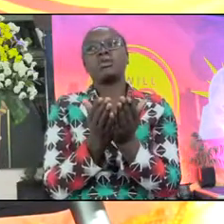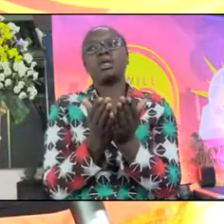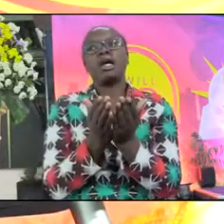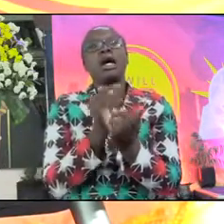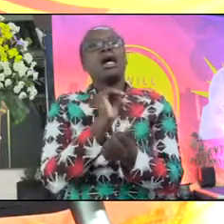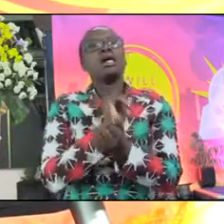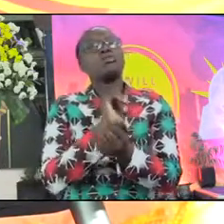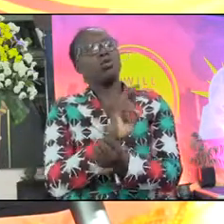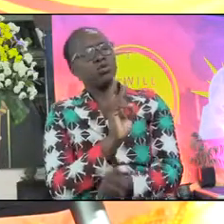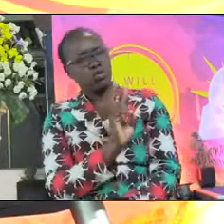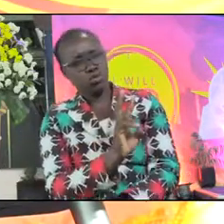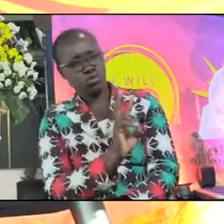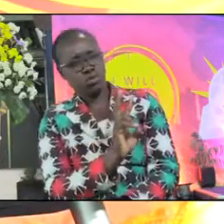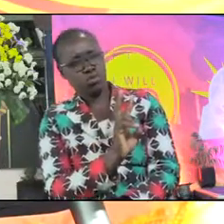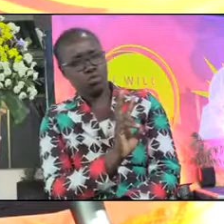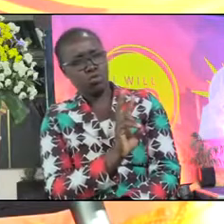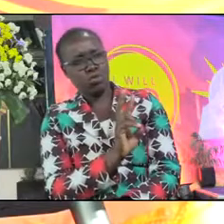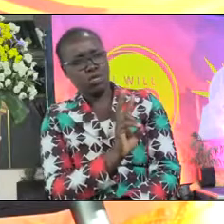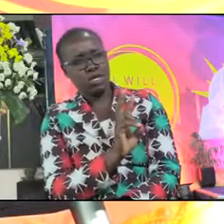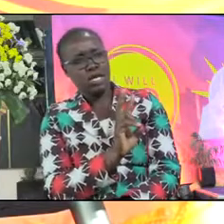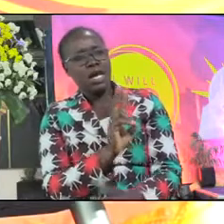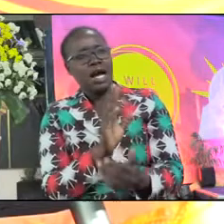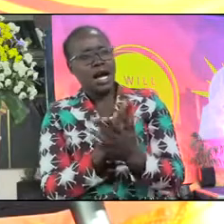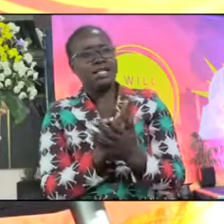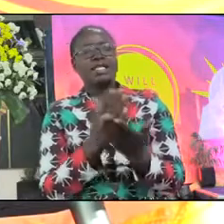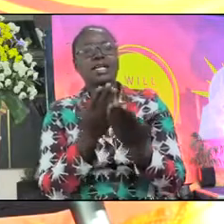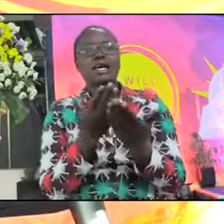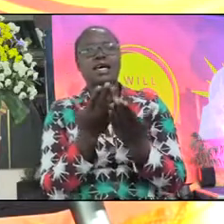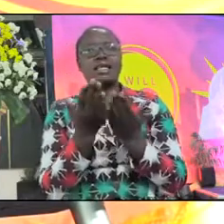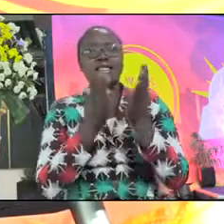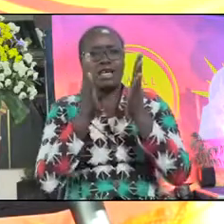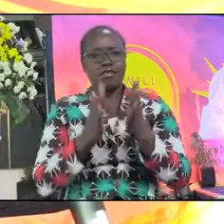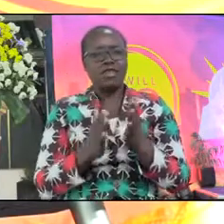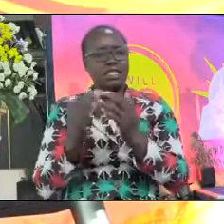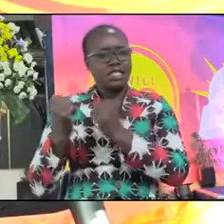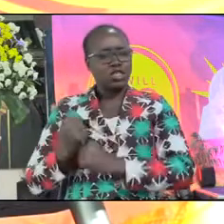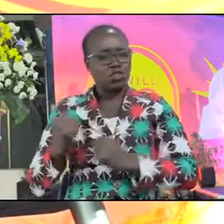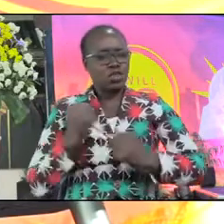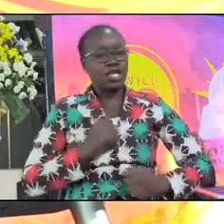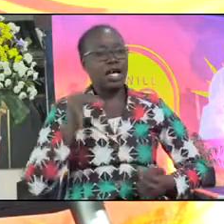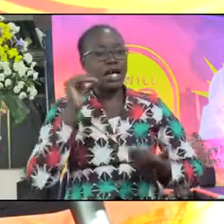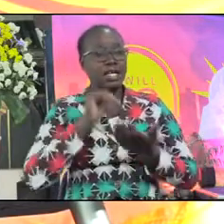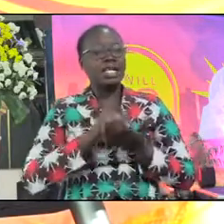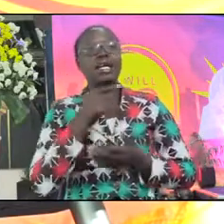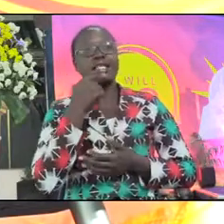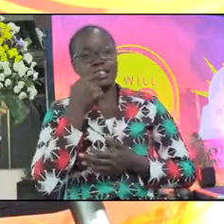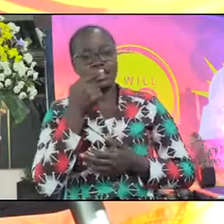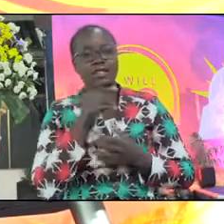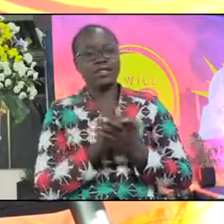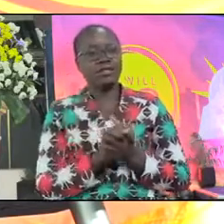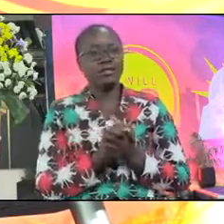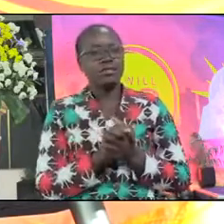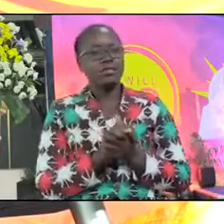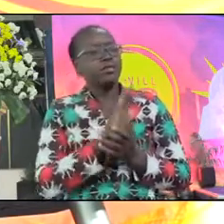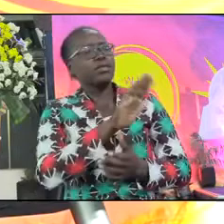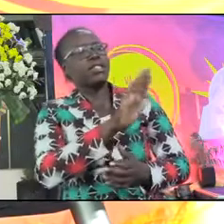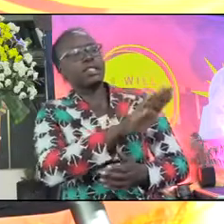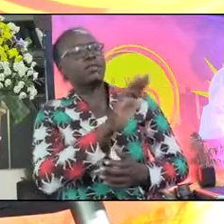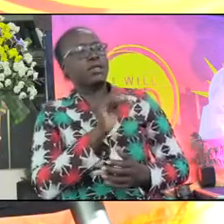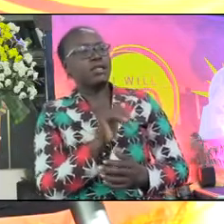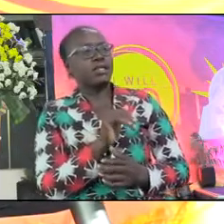And Paul looked at the centurion again, the soldier. He looked at the soldier and said, we've